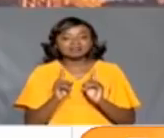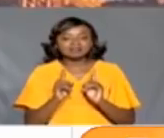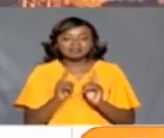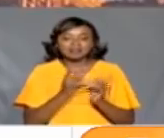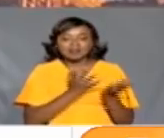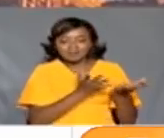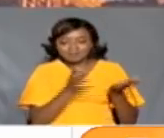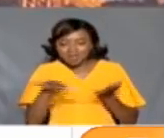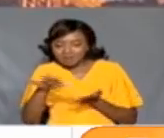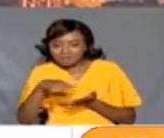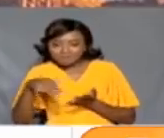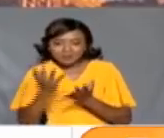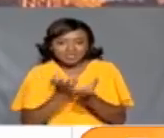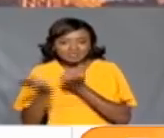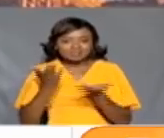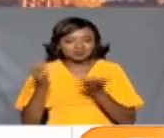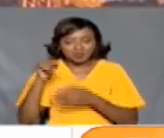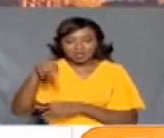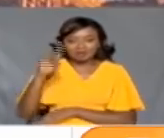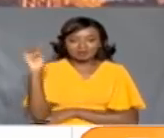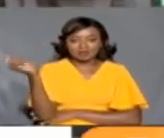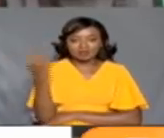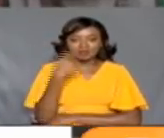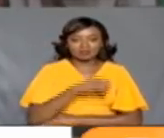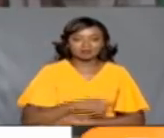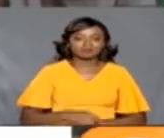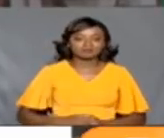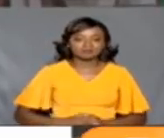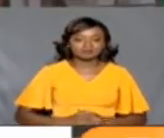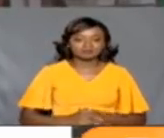home. Dennis Otieno reports.